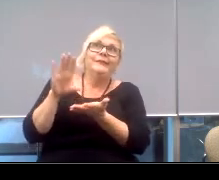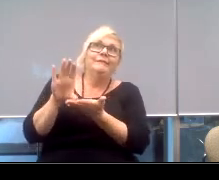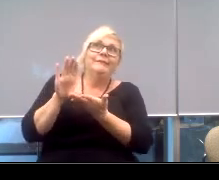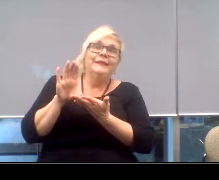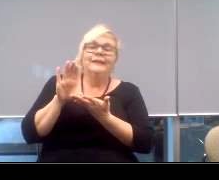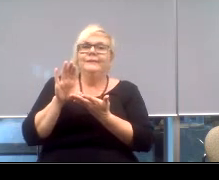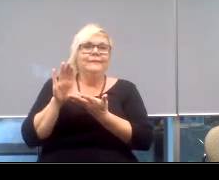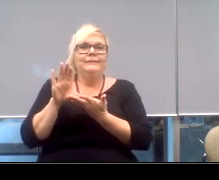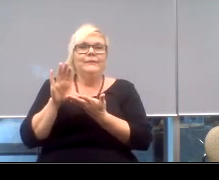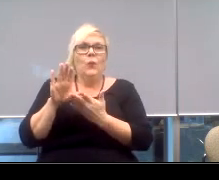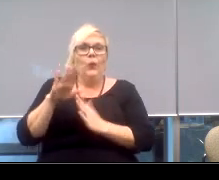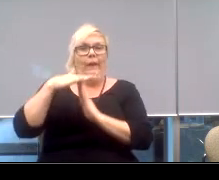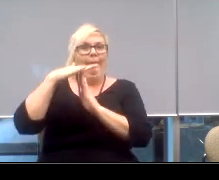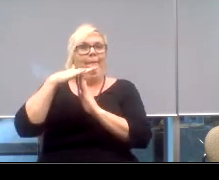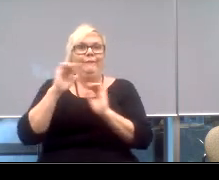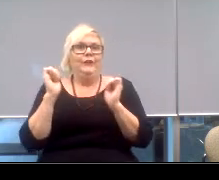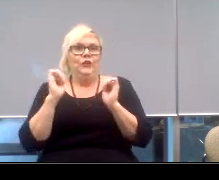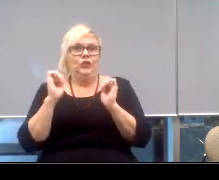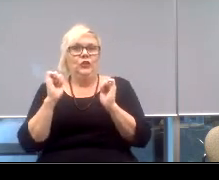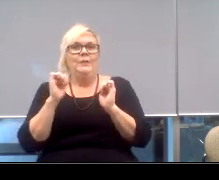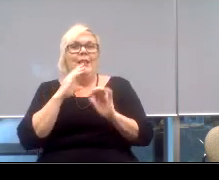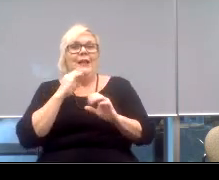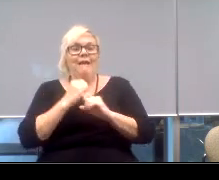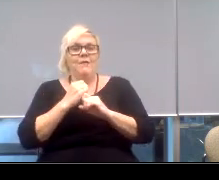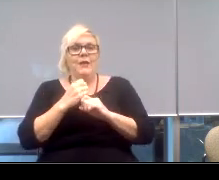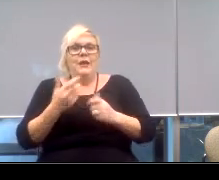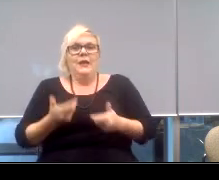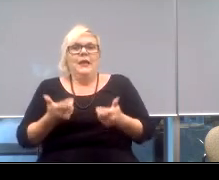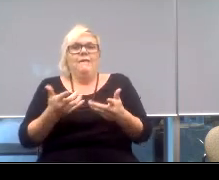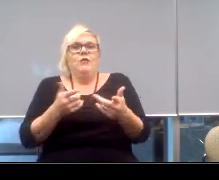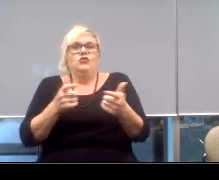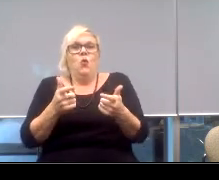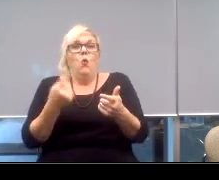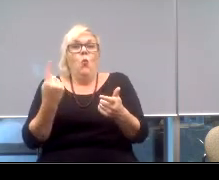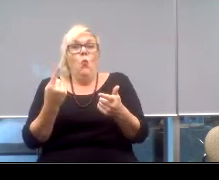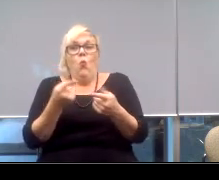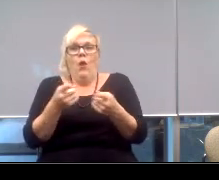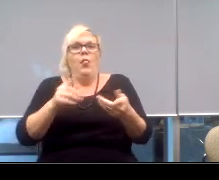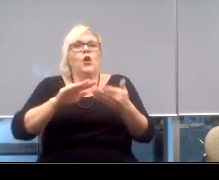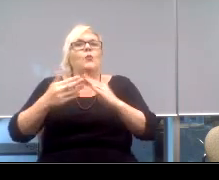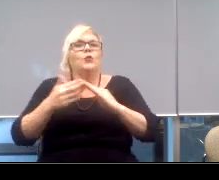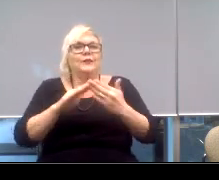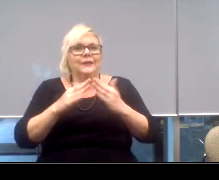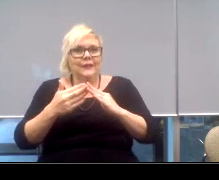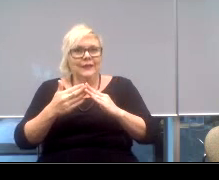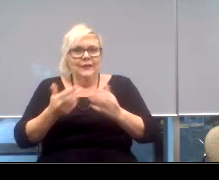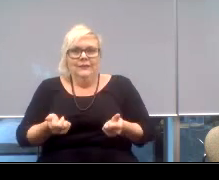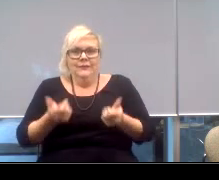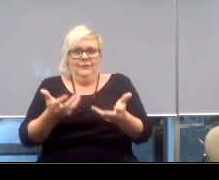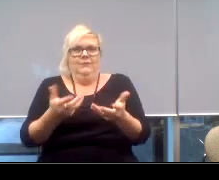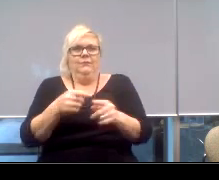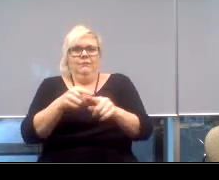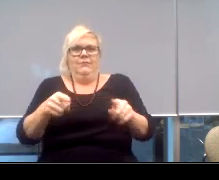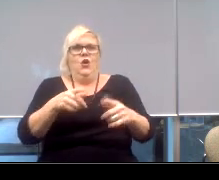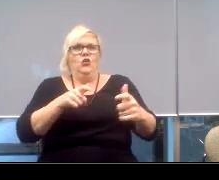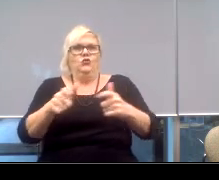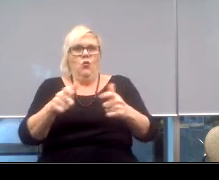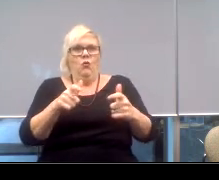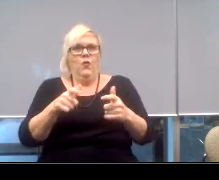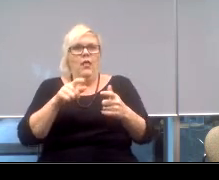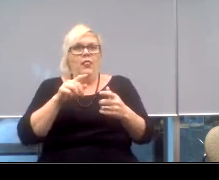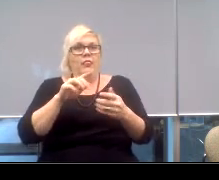and secondly, state governments passing greater control of the services to the community in which participants live. The transition